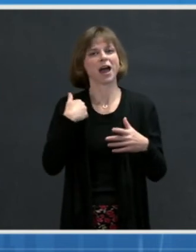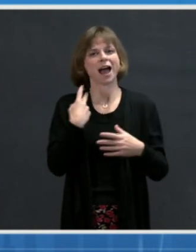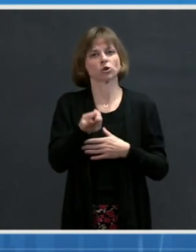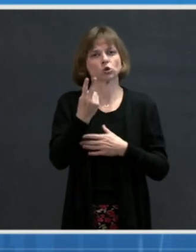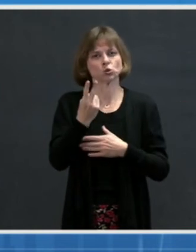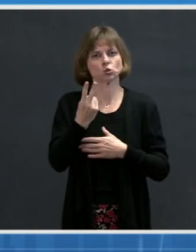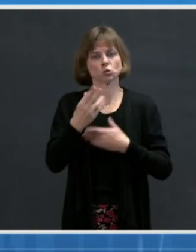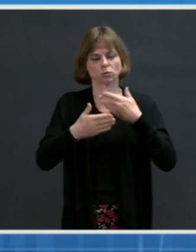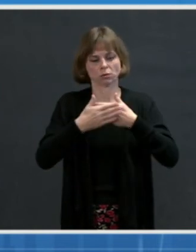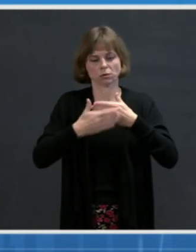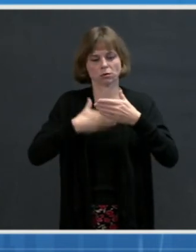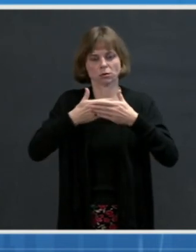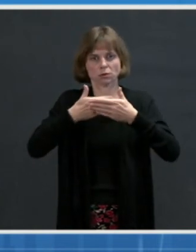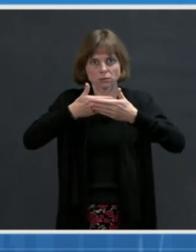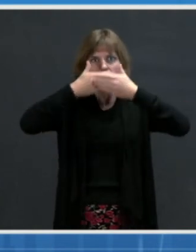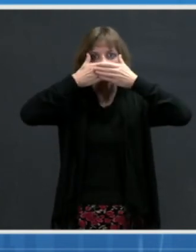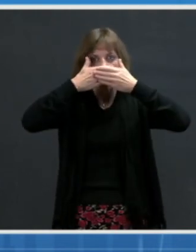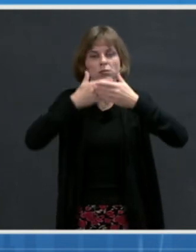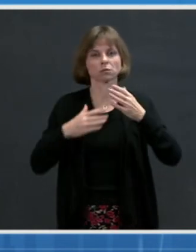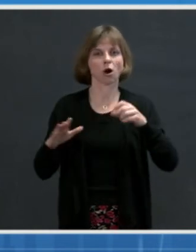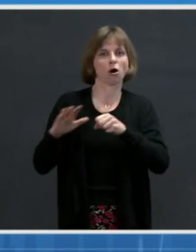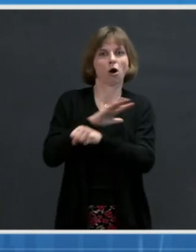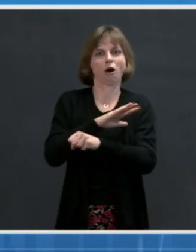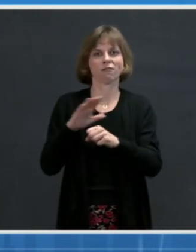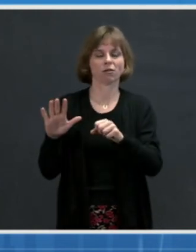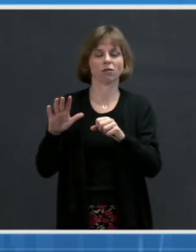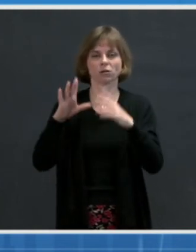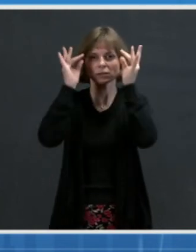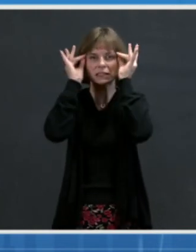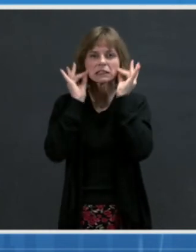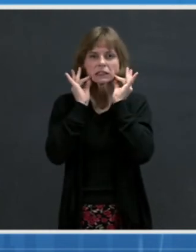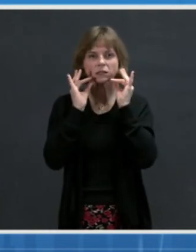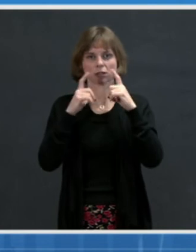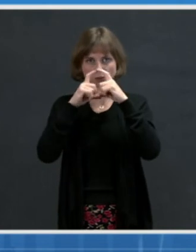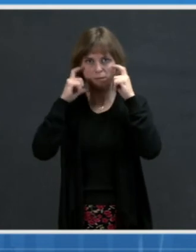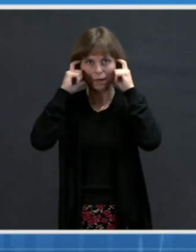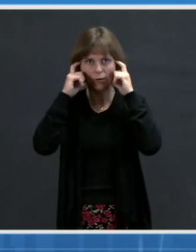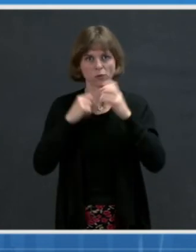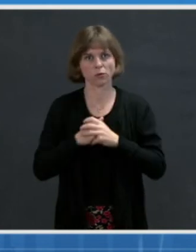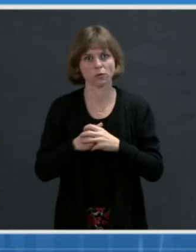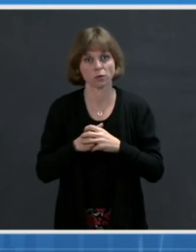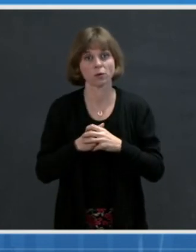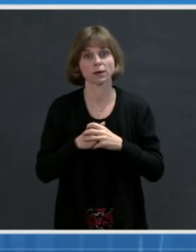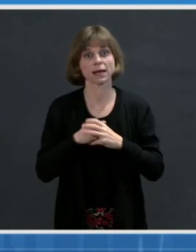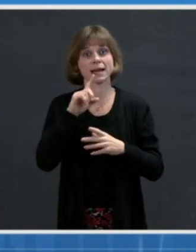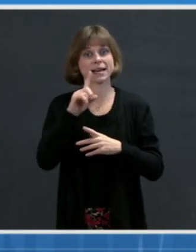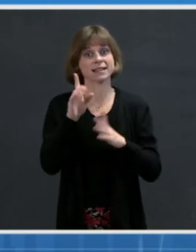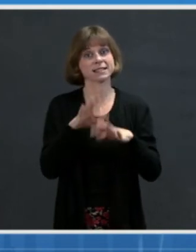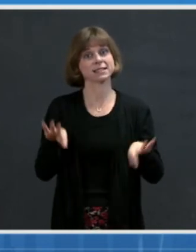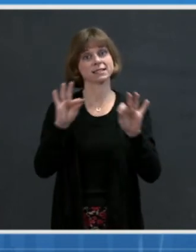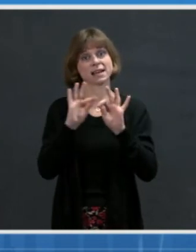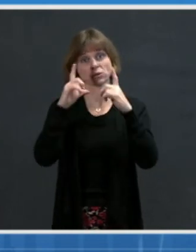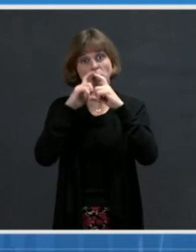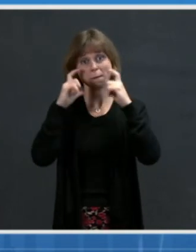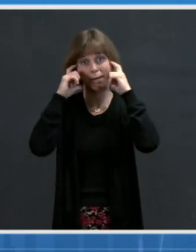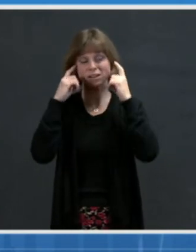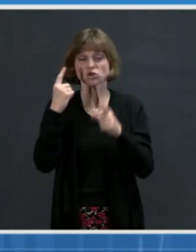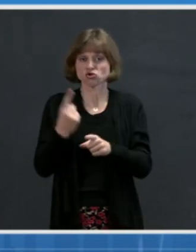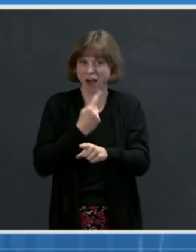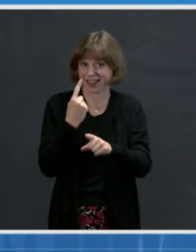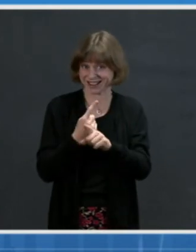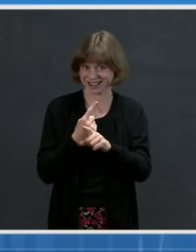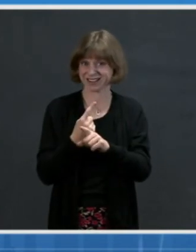layers, completely cover your nose and mouth, and fit snugly against your nose and the sides of your face. It's essential that you wear your mask correctly and